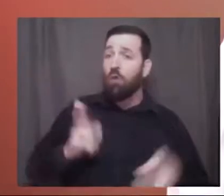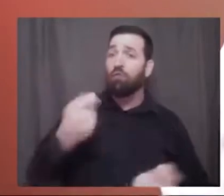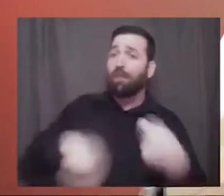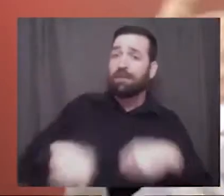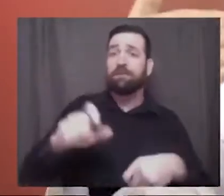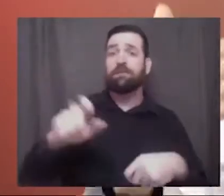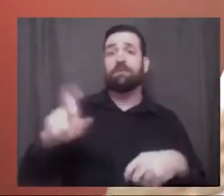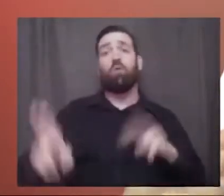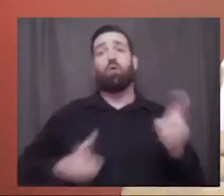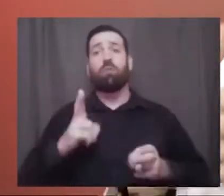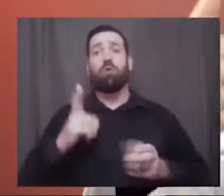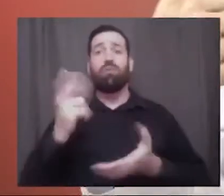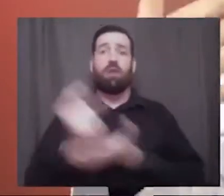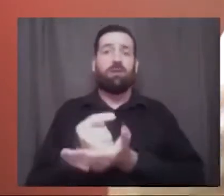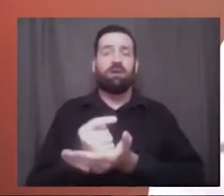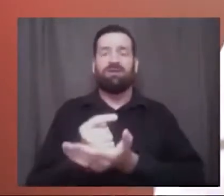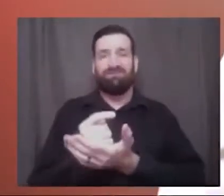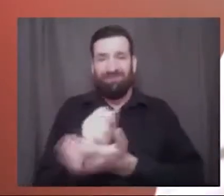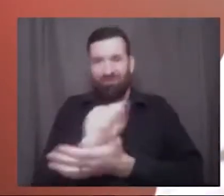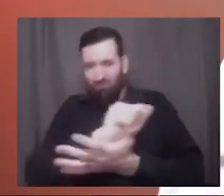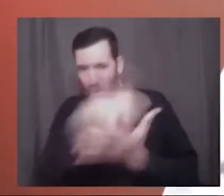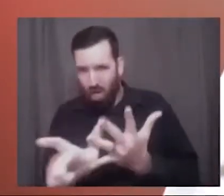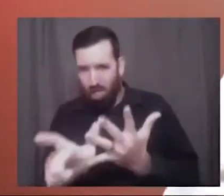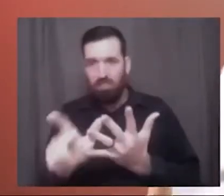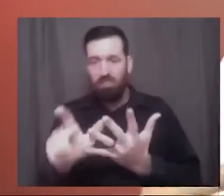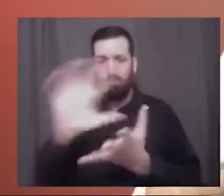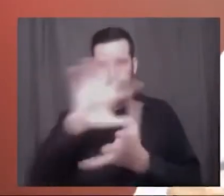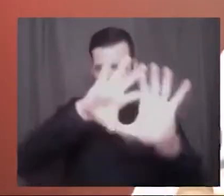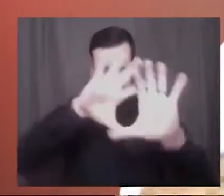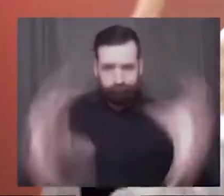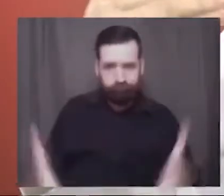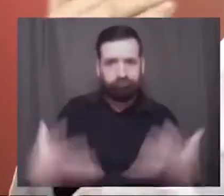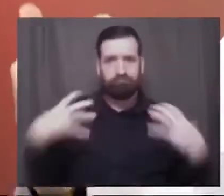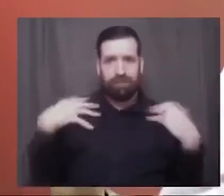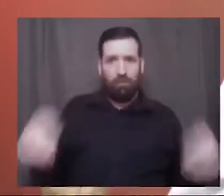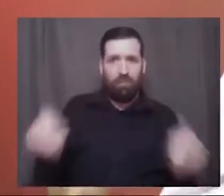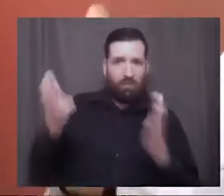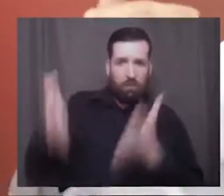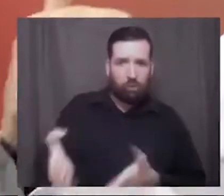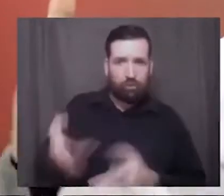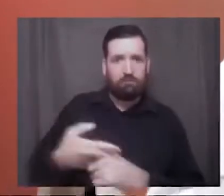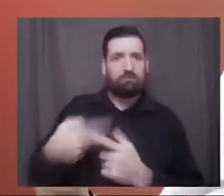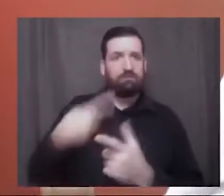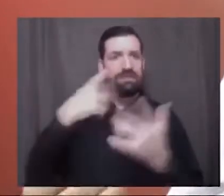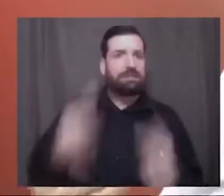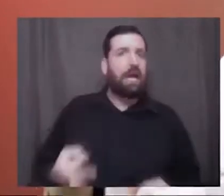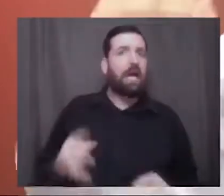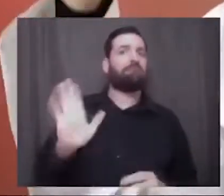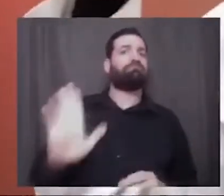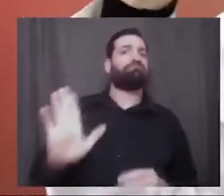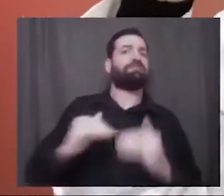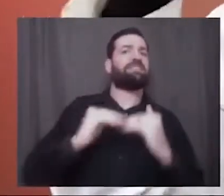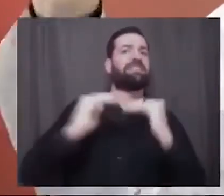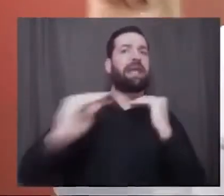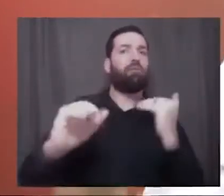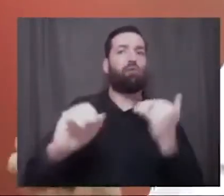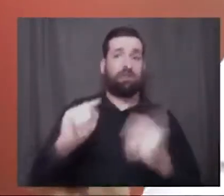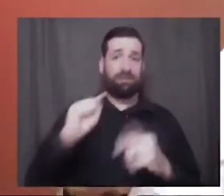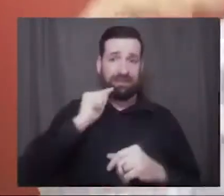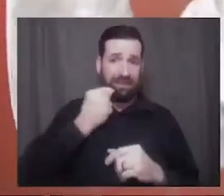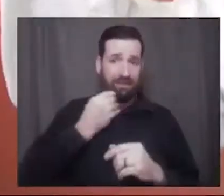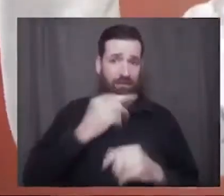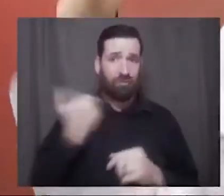answer is it's all of the above. So you have to look at the overall health of a person and then decide, okay, how stable is this or how significant a risk is this? Because it's not just a yes or